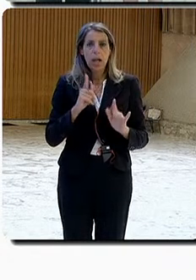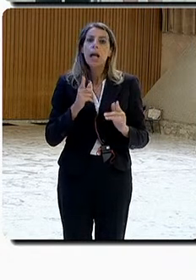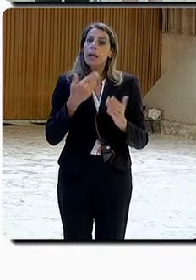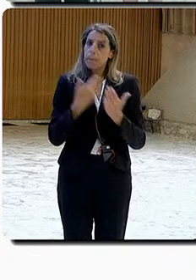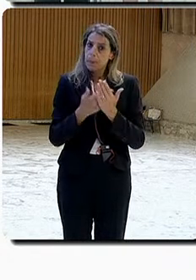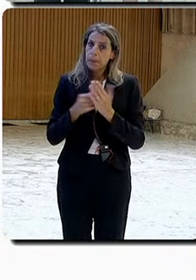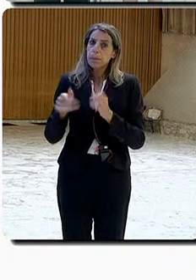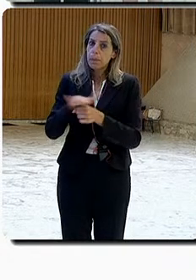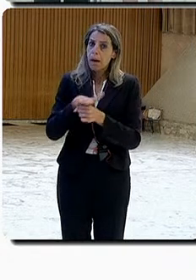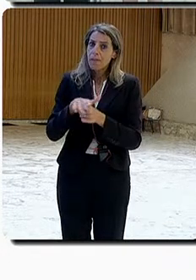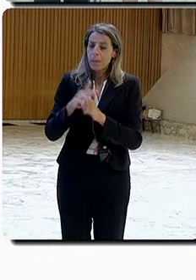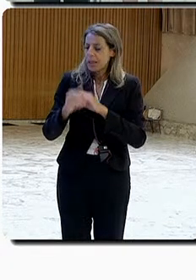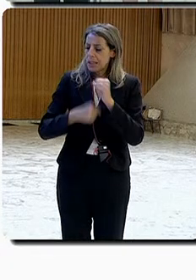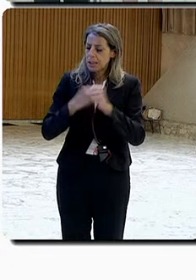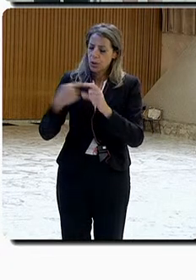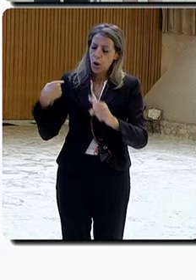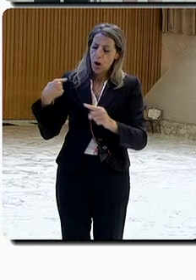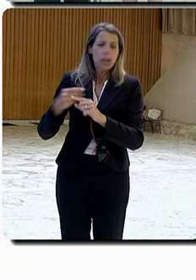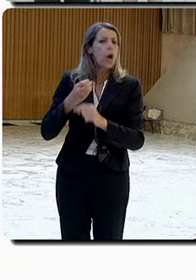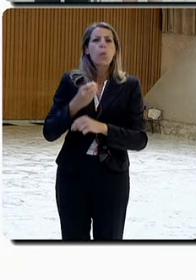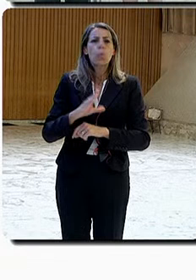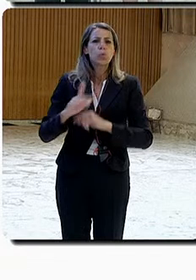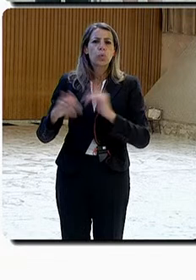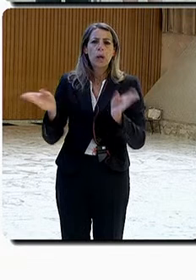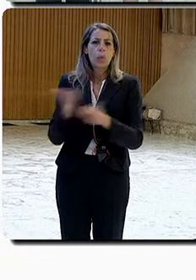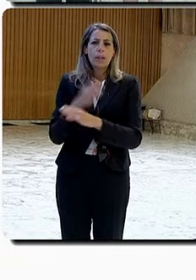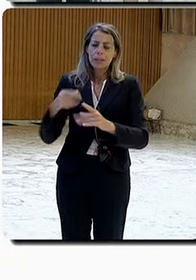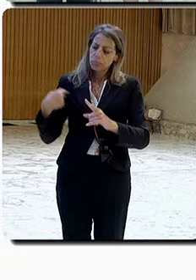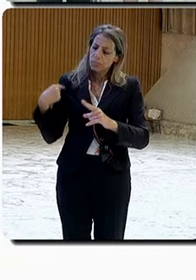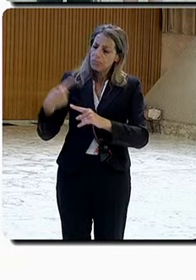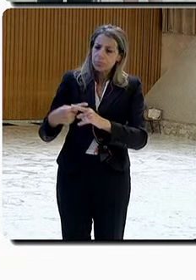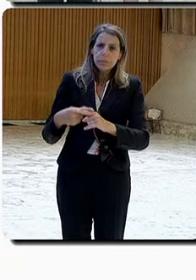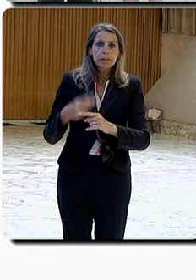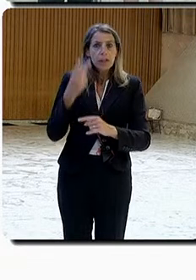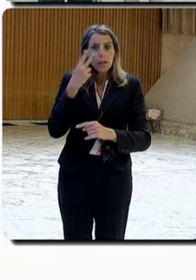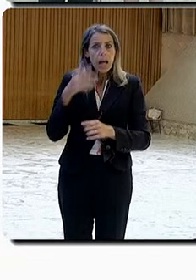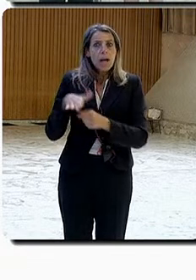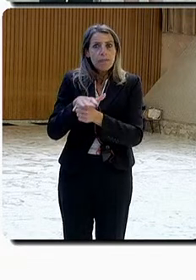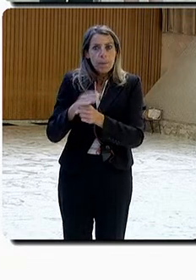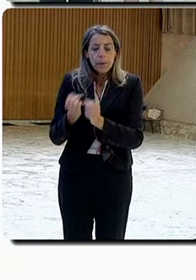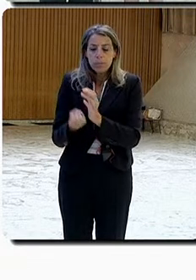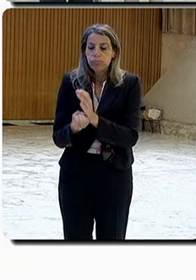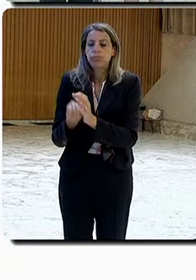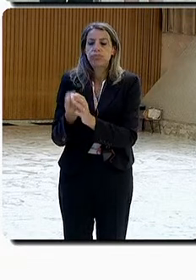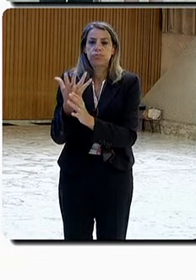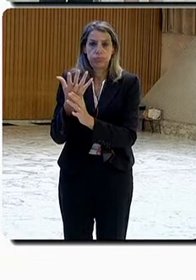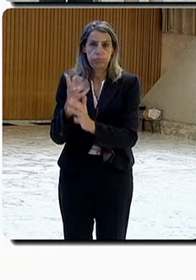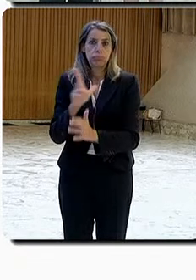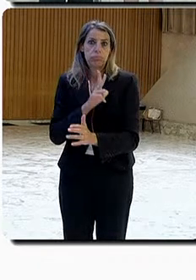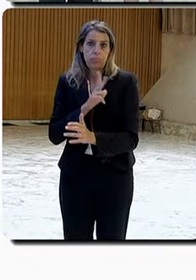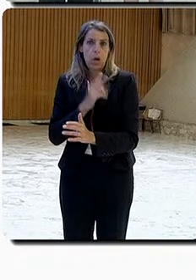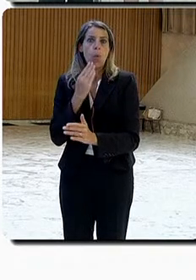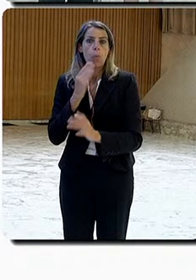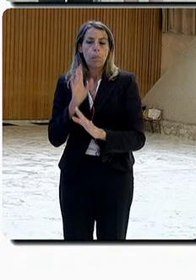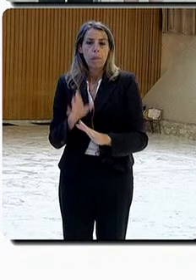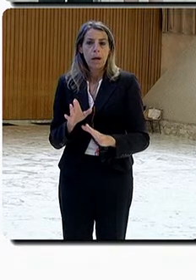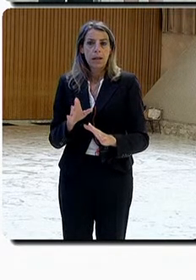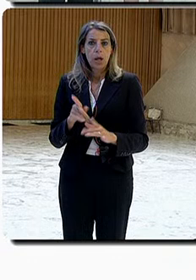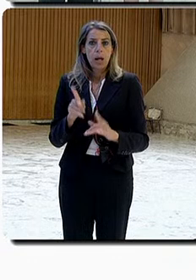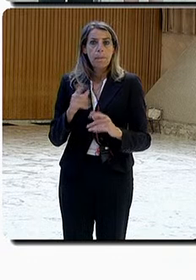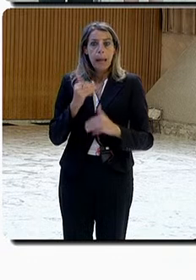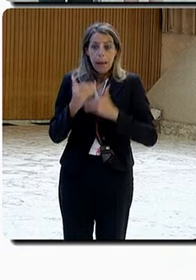throughout history and across every culture to flourish on a human level, but lived prayerfully